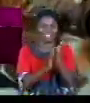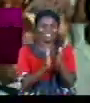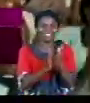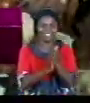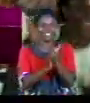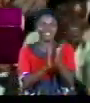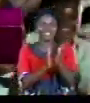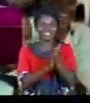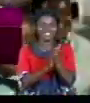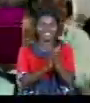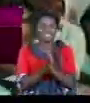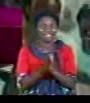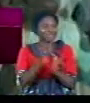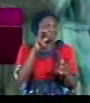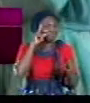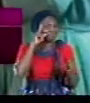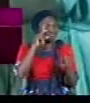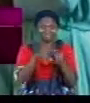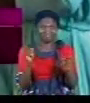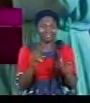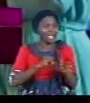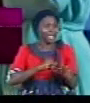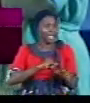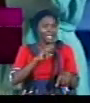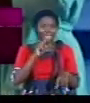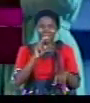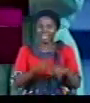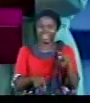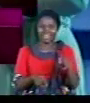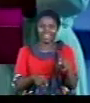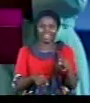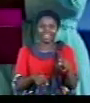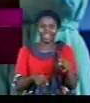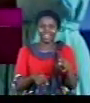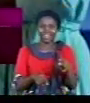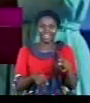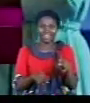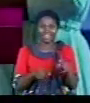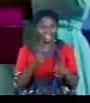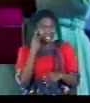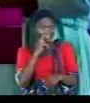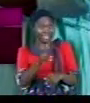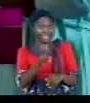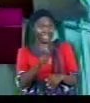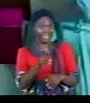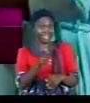Brethren, I couldn't... Look at her, she's... She is